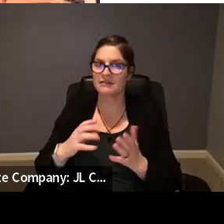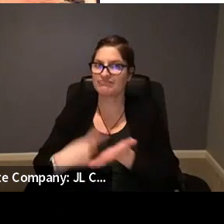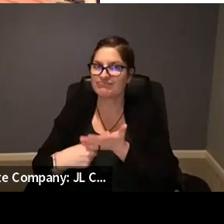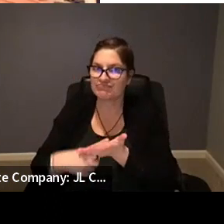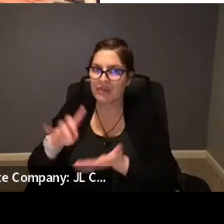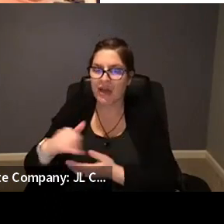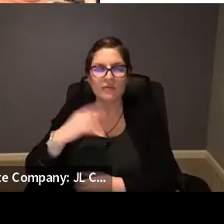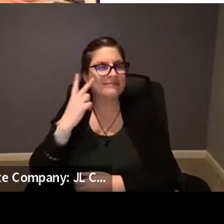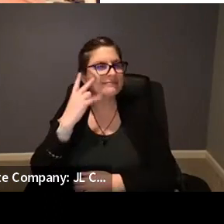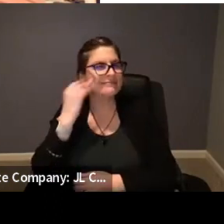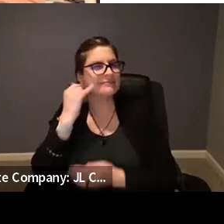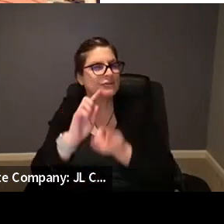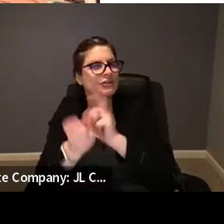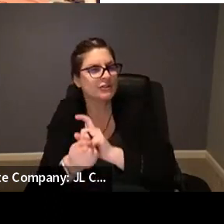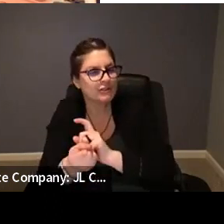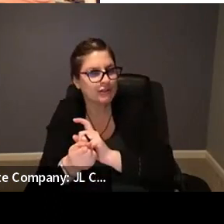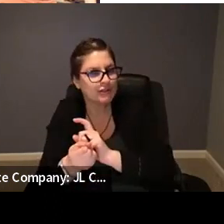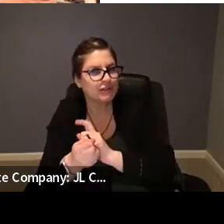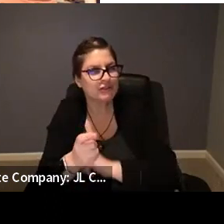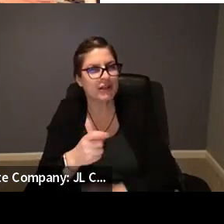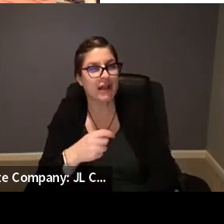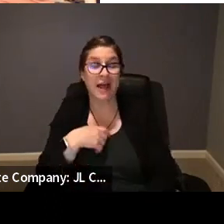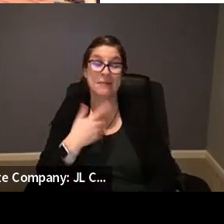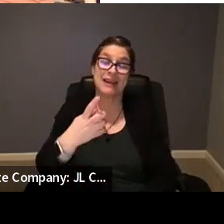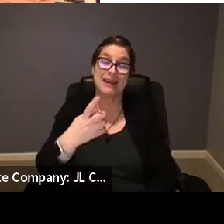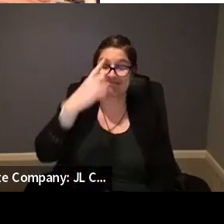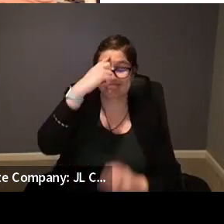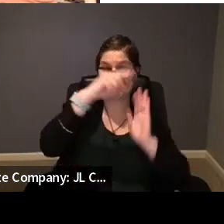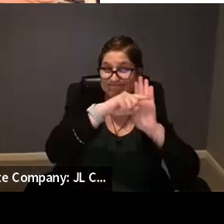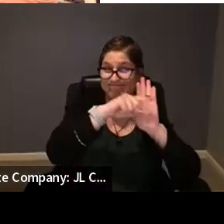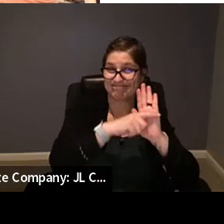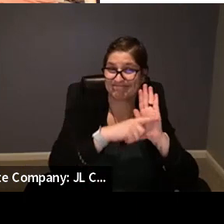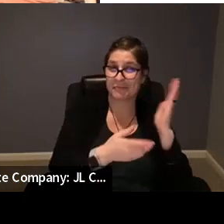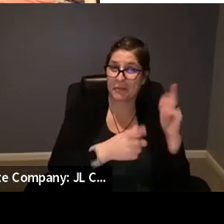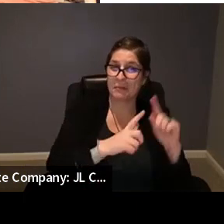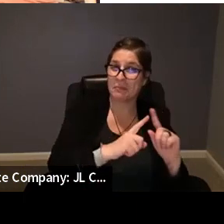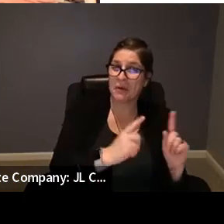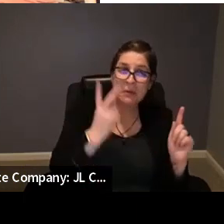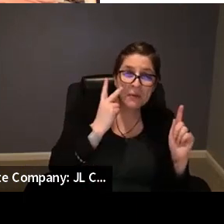actually changes anything. I'm very pessimistic about it, but that was